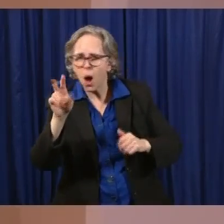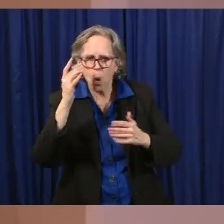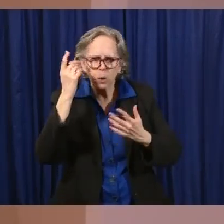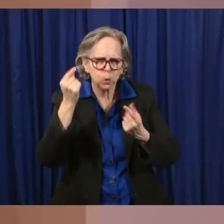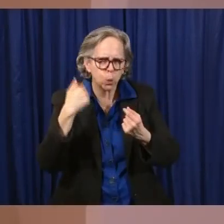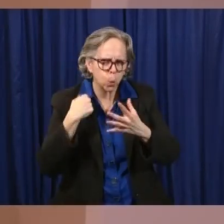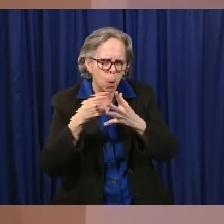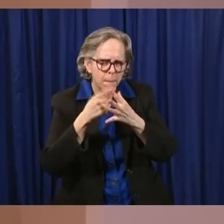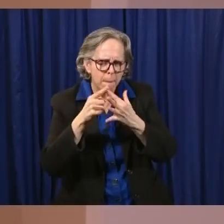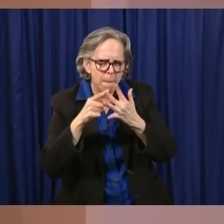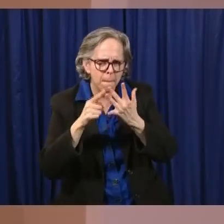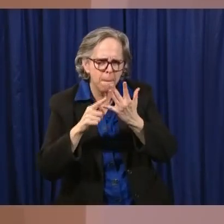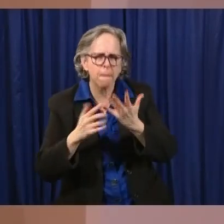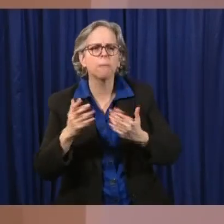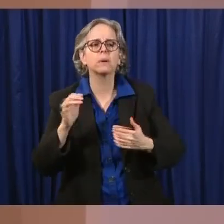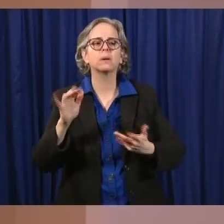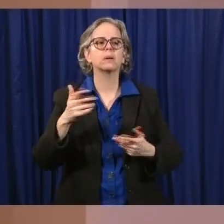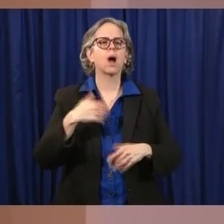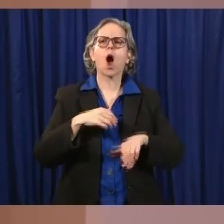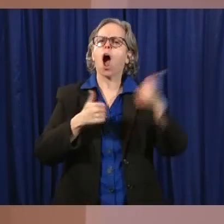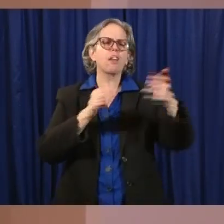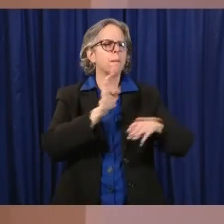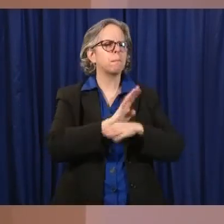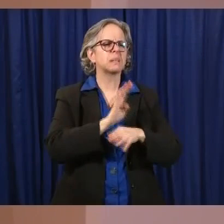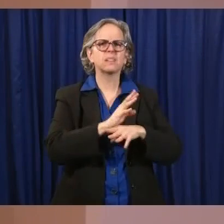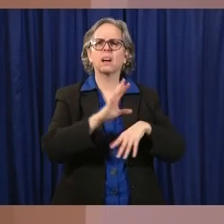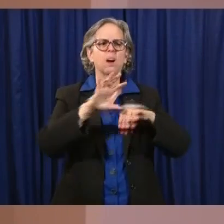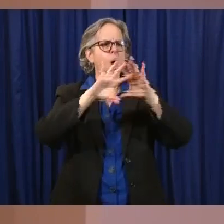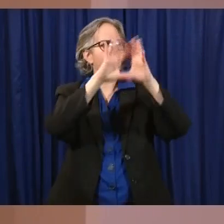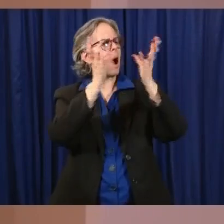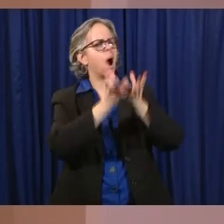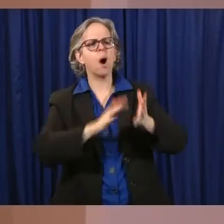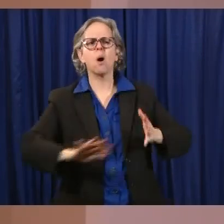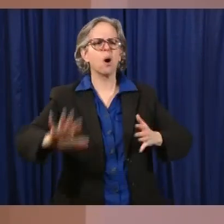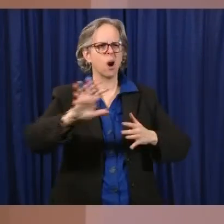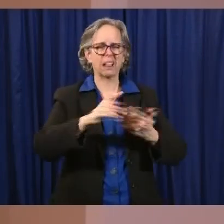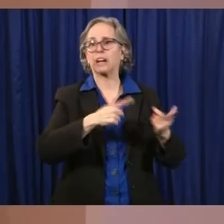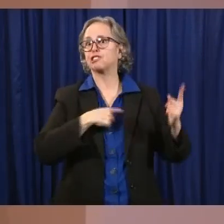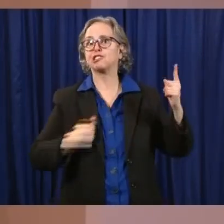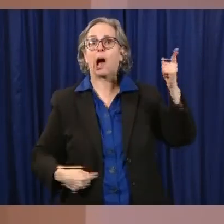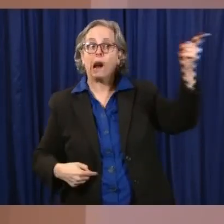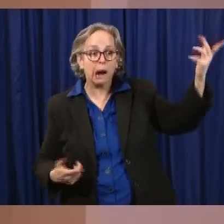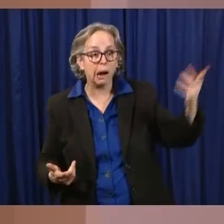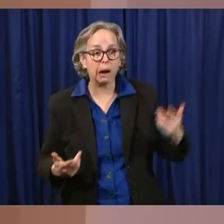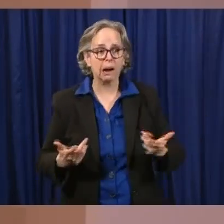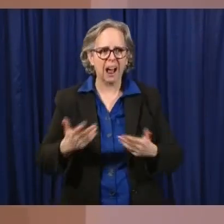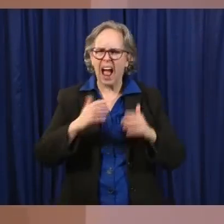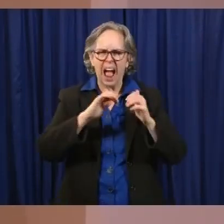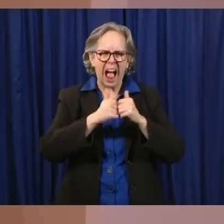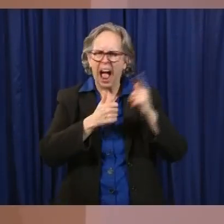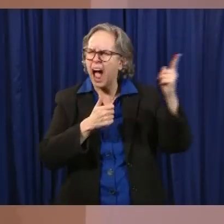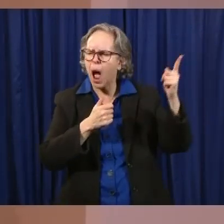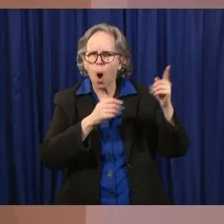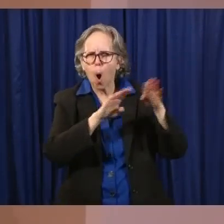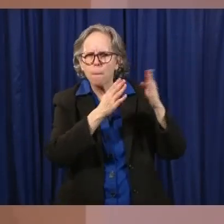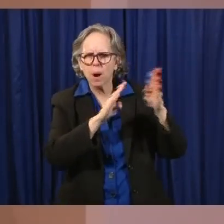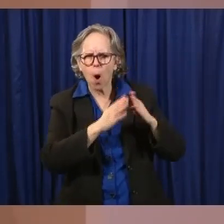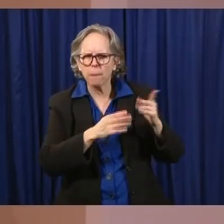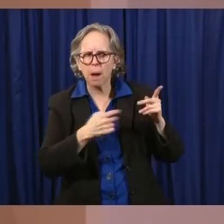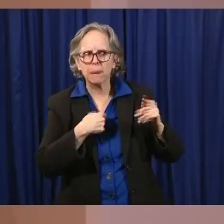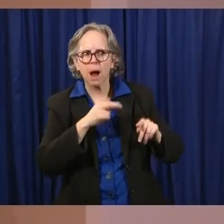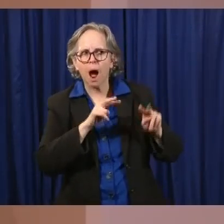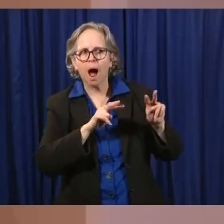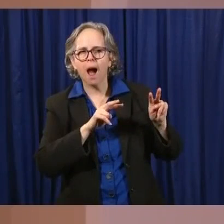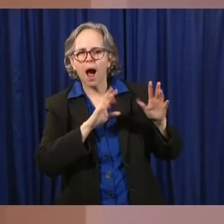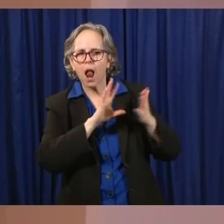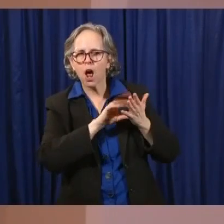globally in places like China and Italy and have done it successfully. So we have evidence of how this can be done successfully,